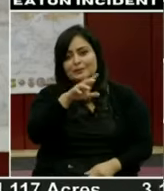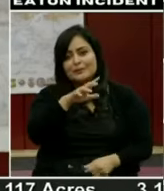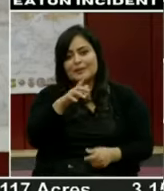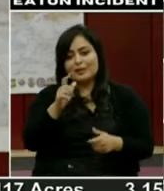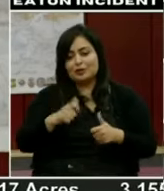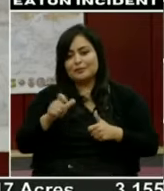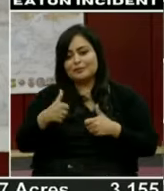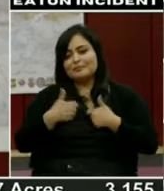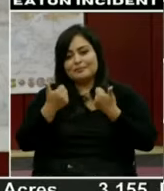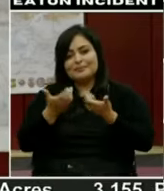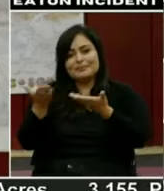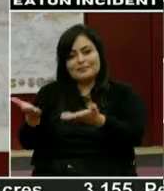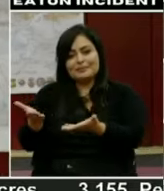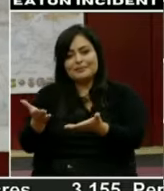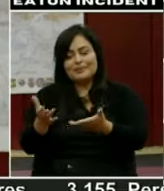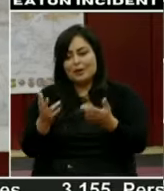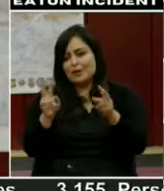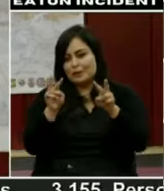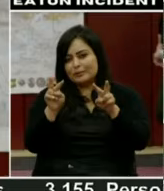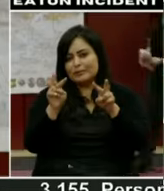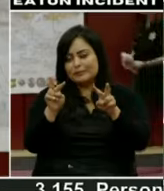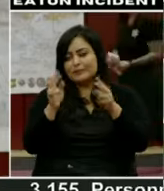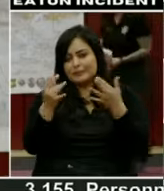So stay tuned.